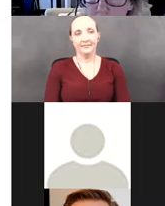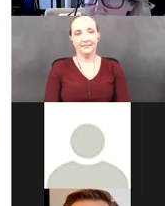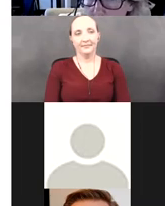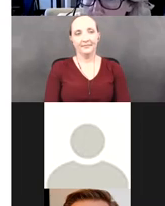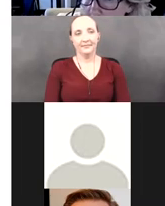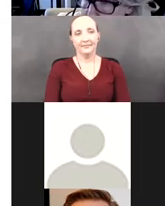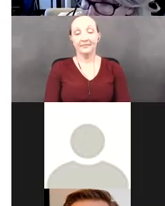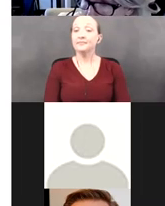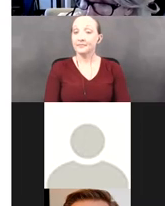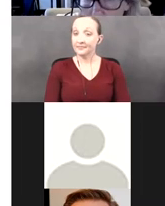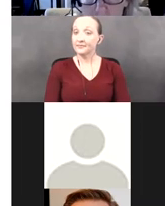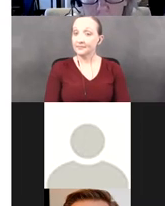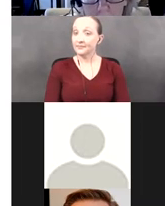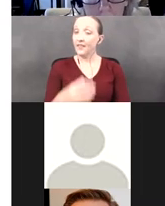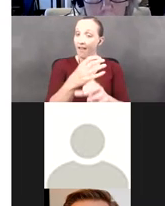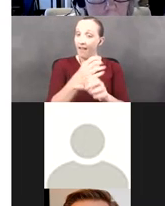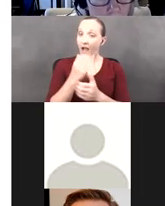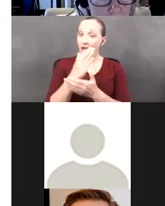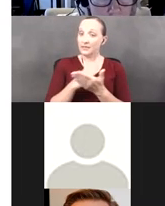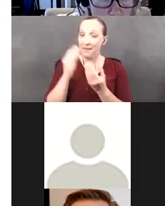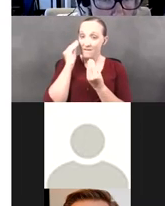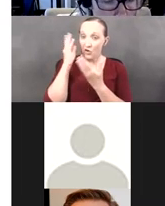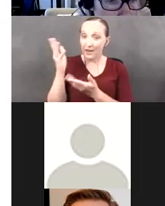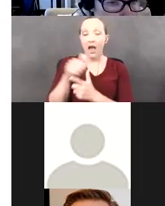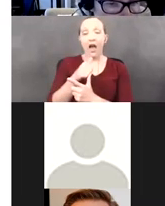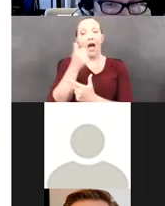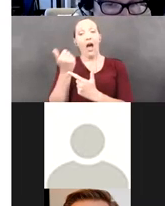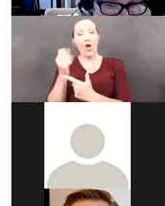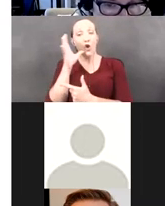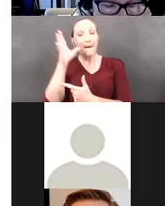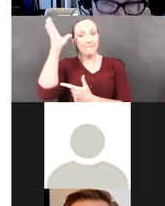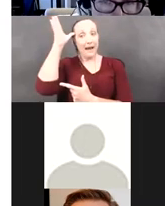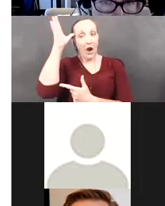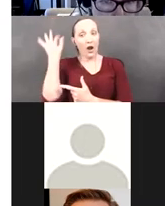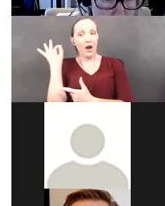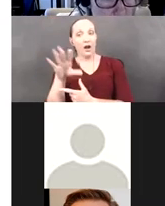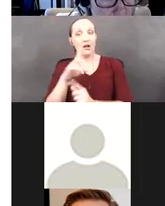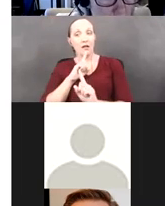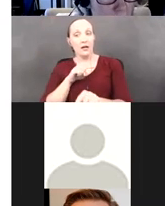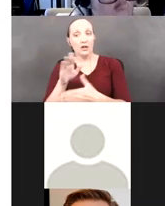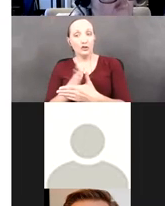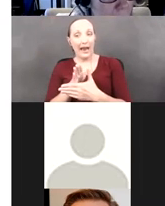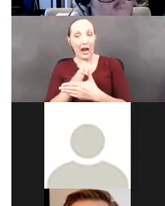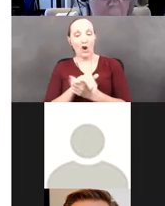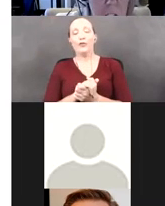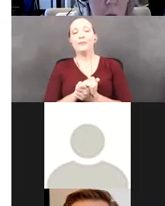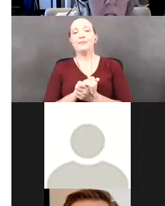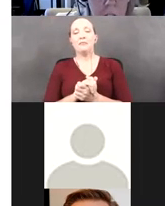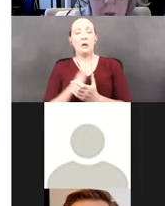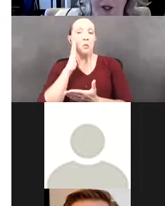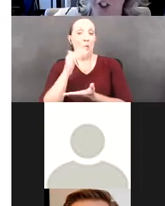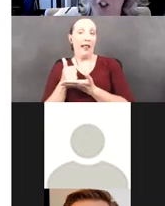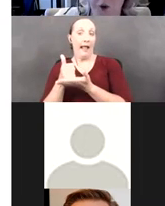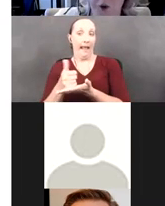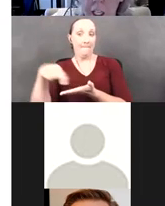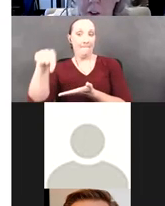And we do have some information. Another tenemos parent shared, información. and Uno de los this padres will informó, probably help support those